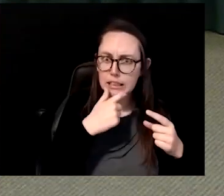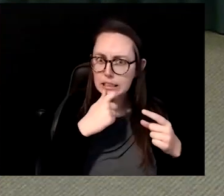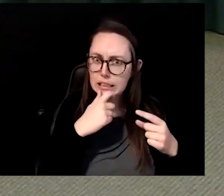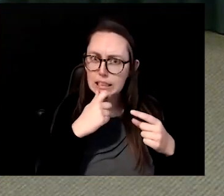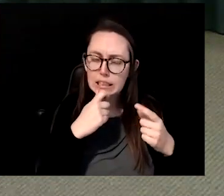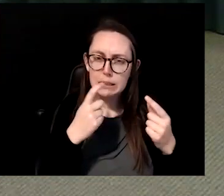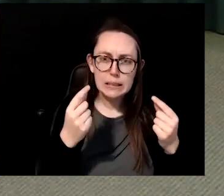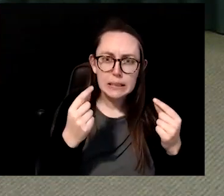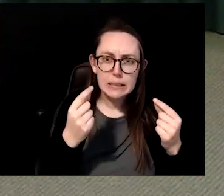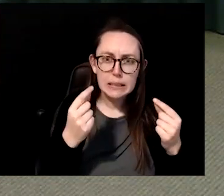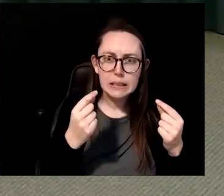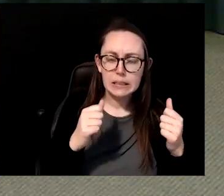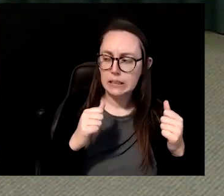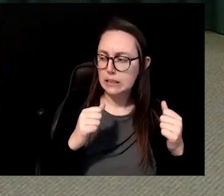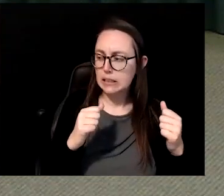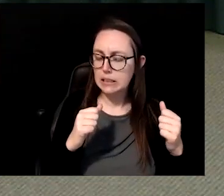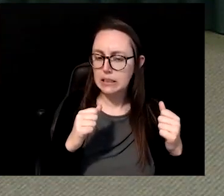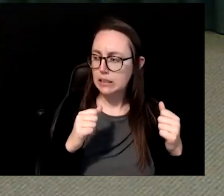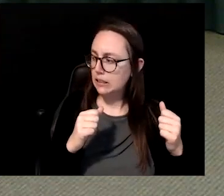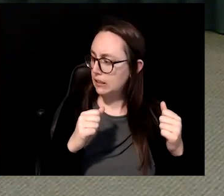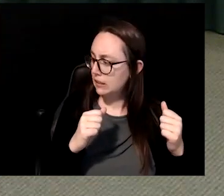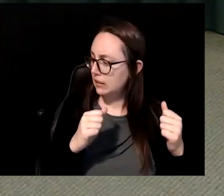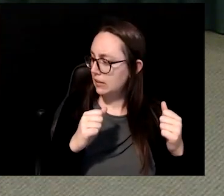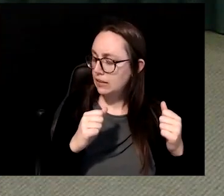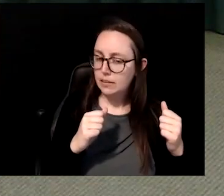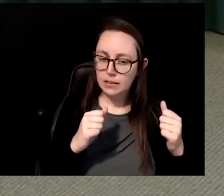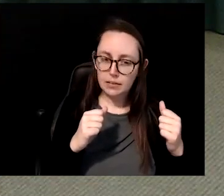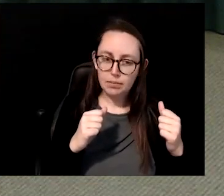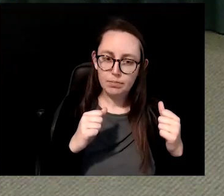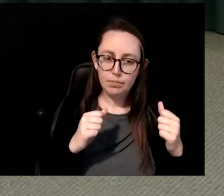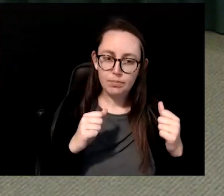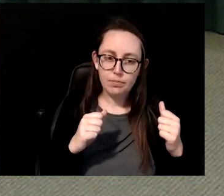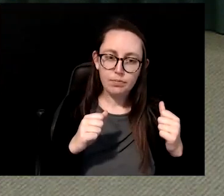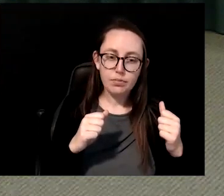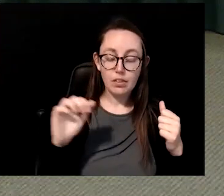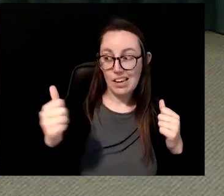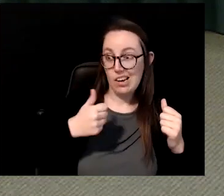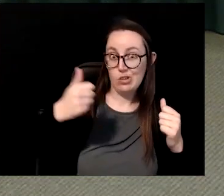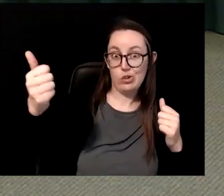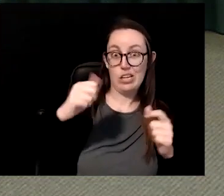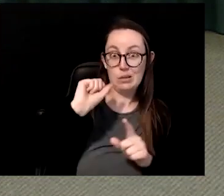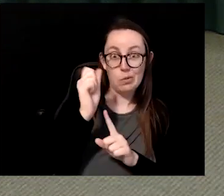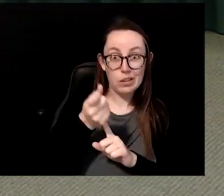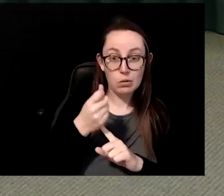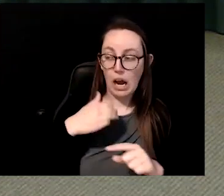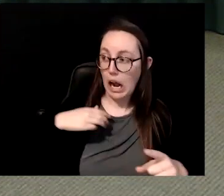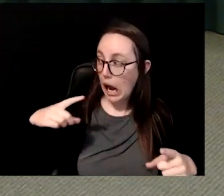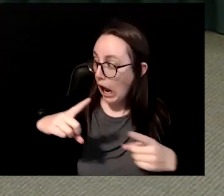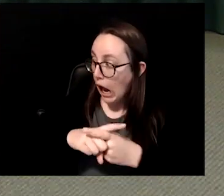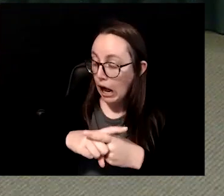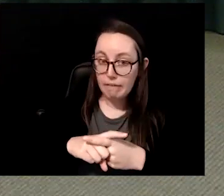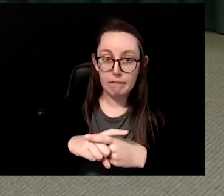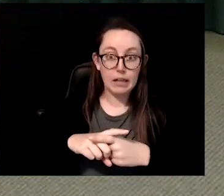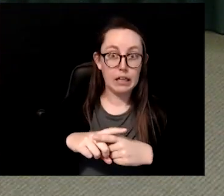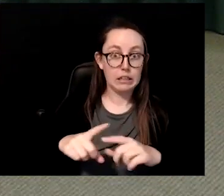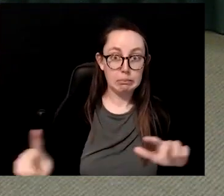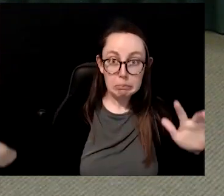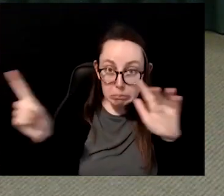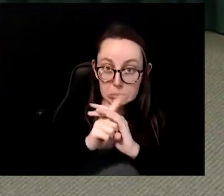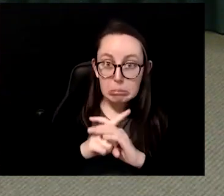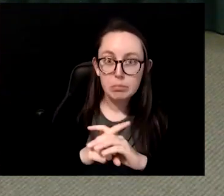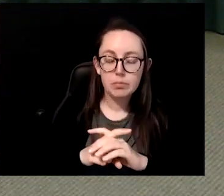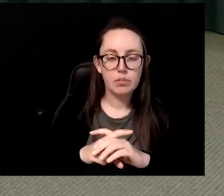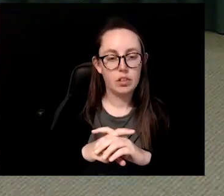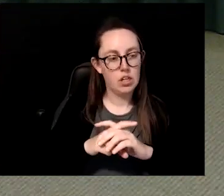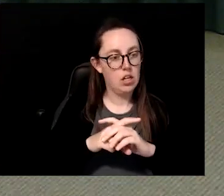unresolved in those transport situation for those taking over a care situations